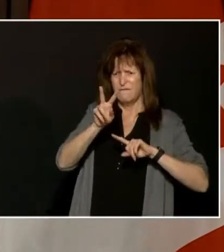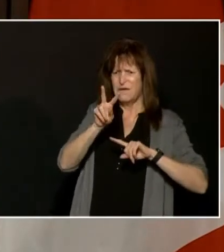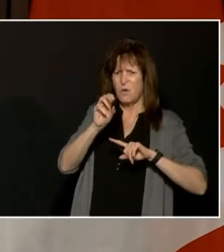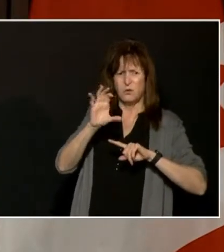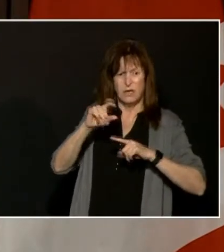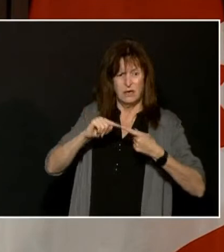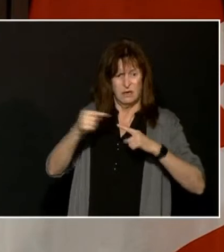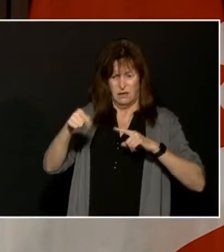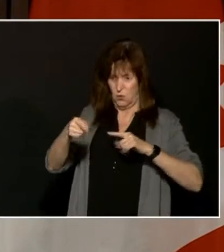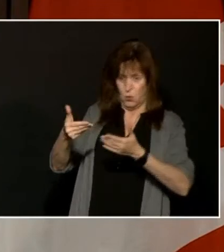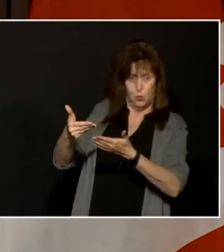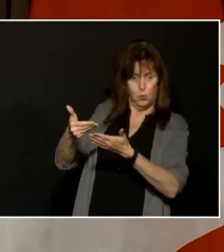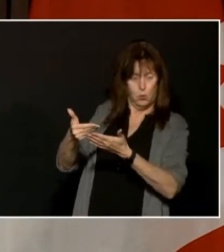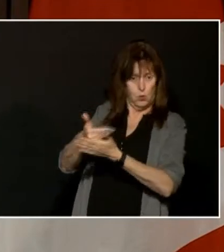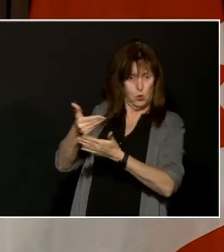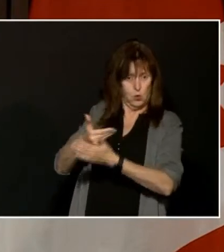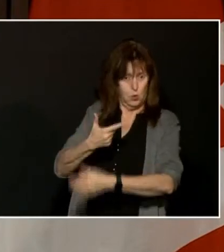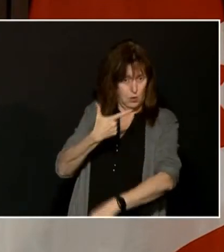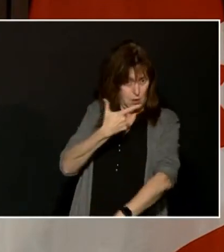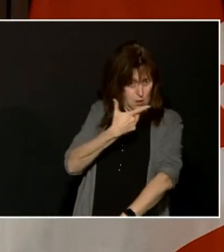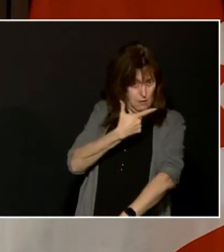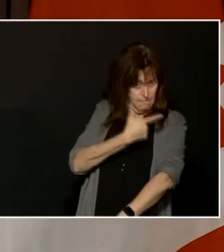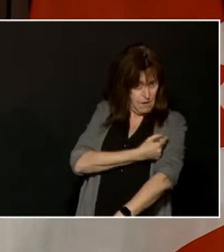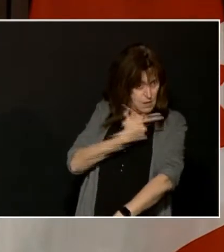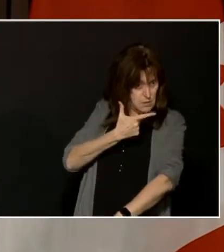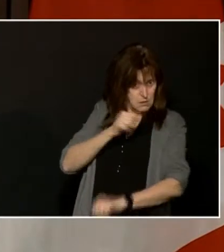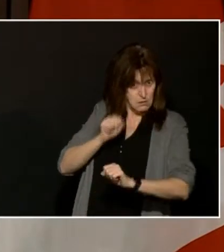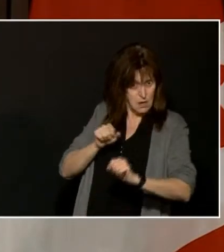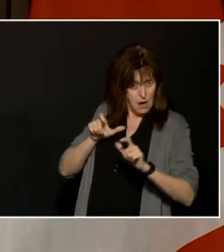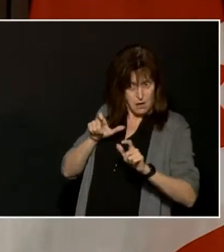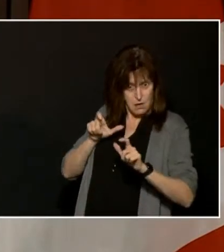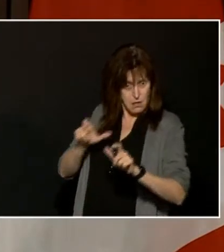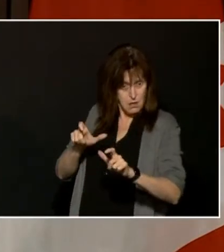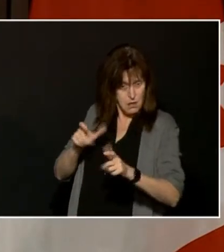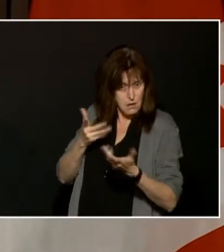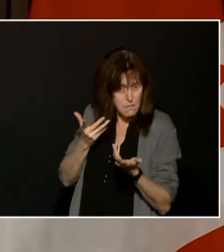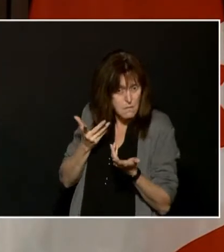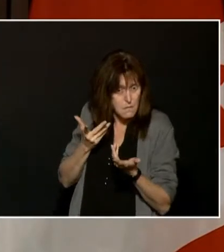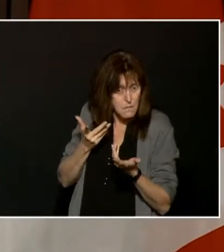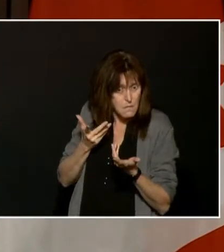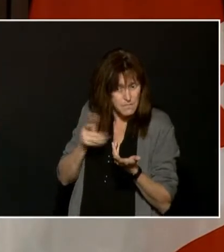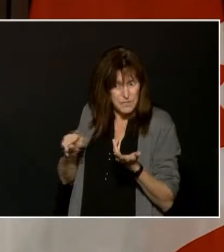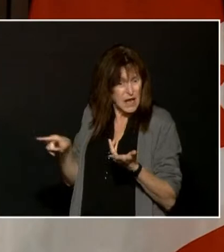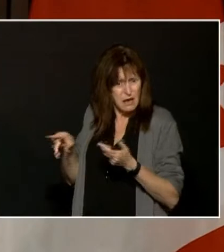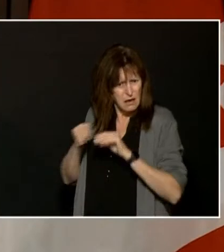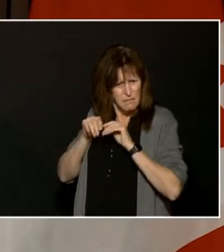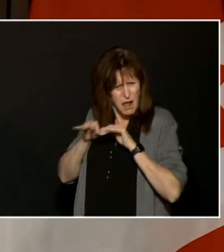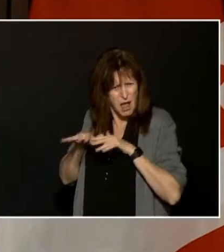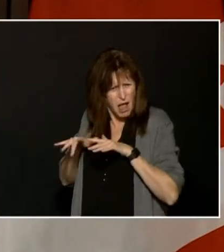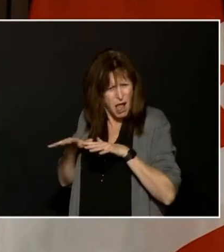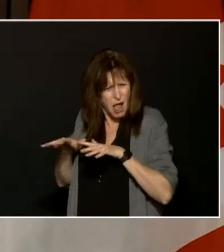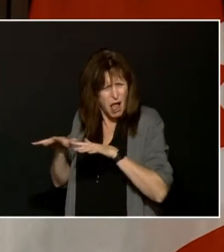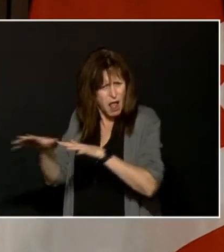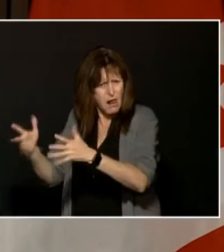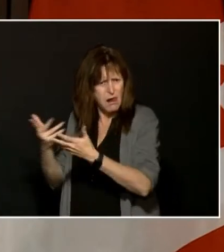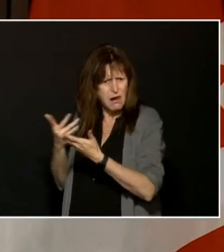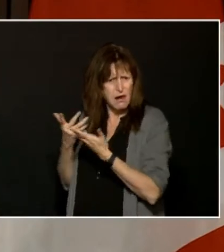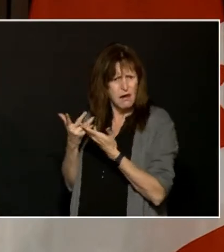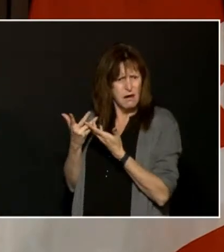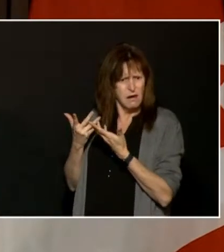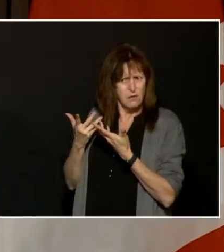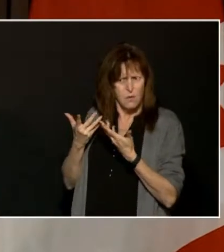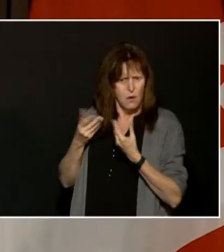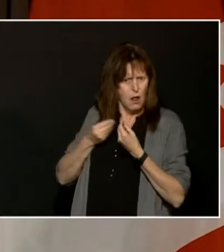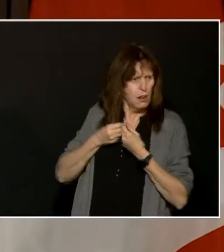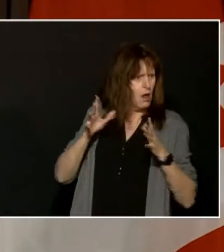doesn't respond to vaccines, enters the province from abroad or spreads widely, we may lose control. But the fewer